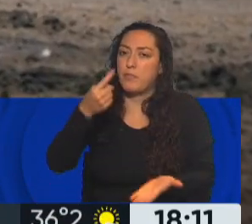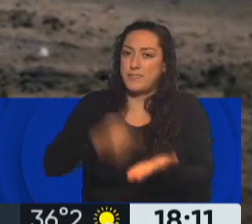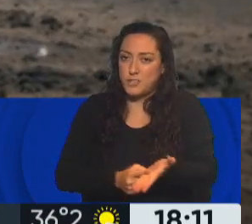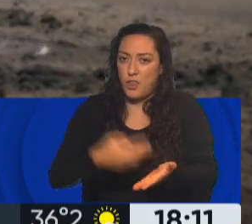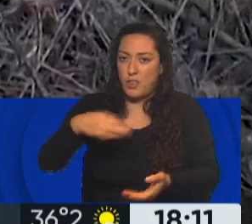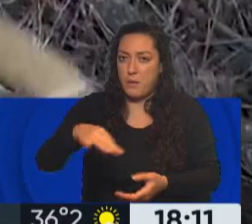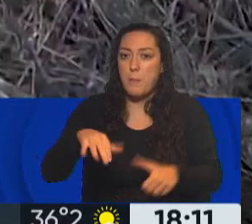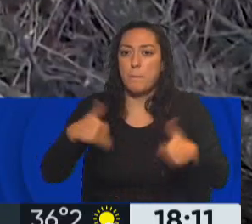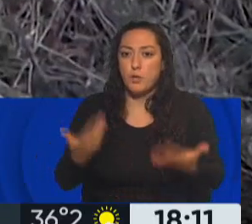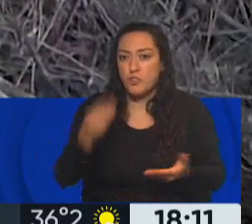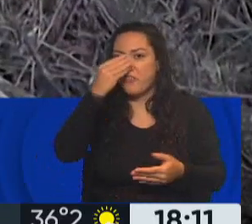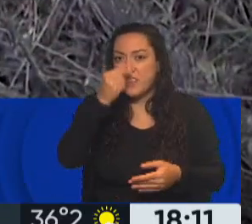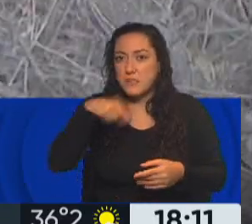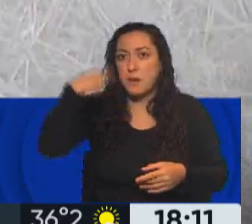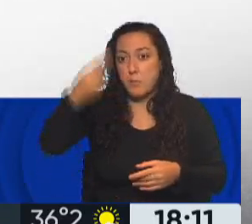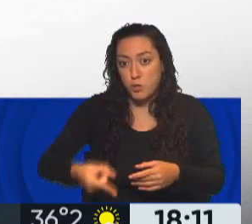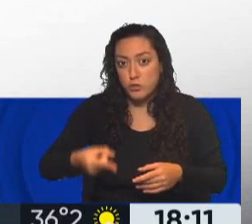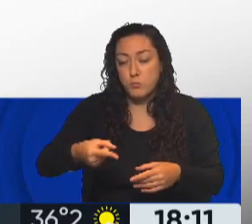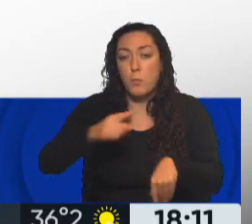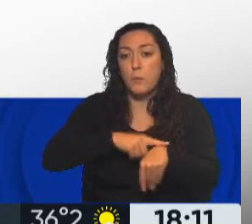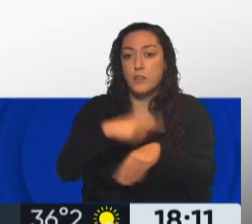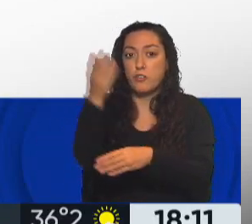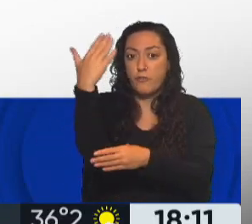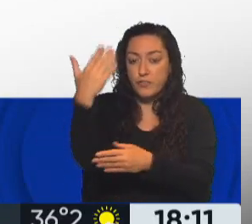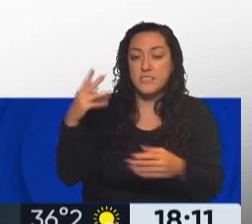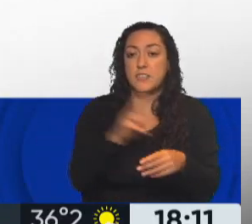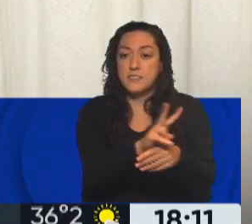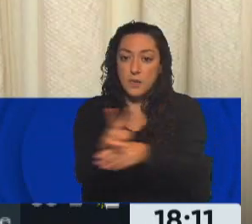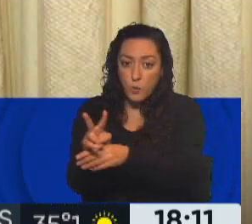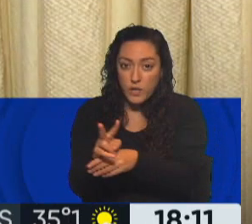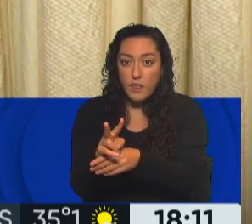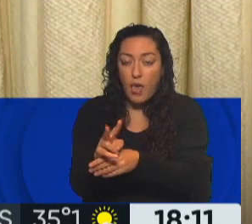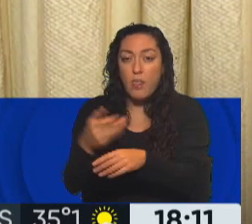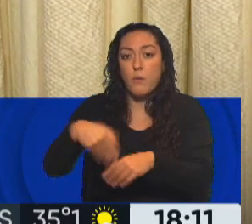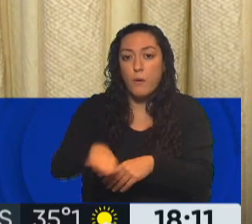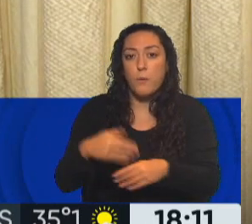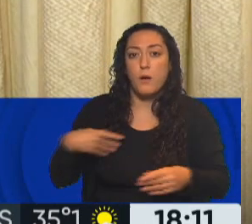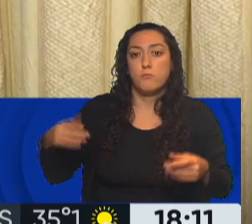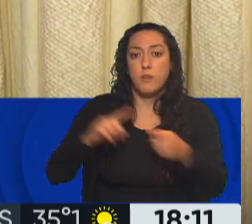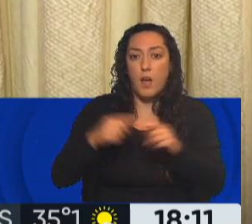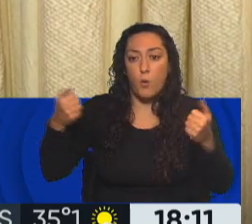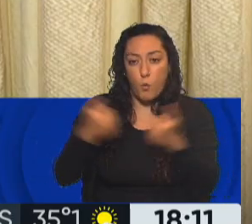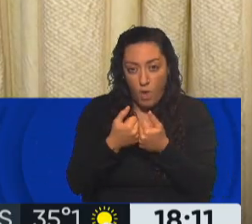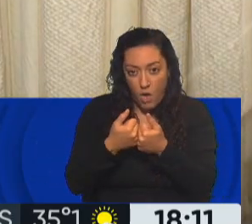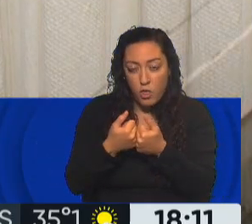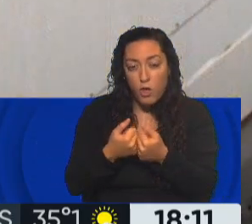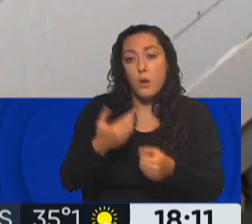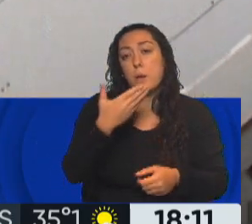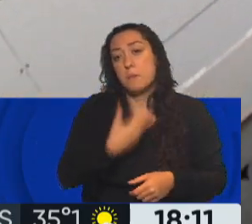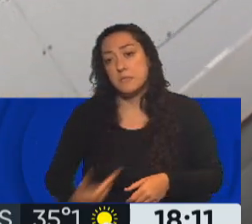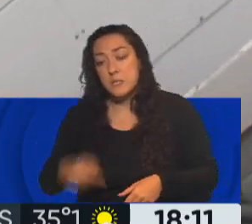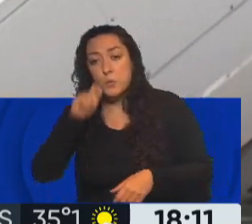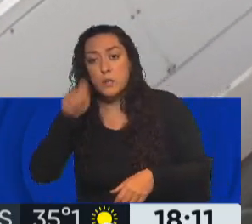el acuerdo se selle el fin de semana durante la conferencia de seguridad en Múnich, a la que asistirán tanto el presidente ucraniano como el vice de